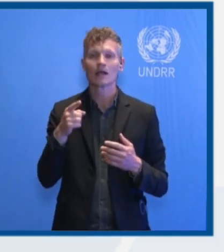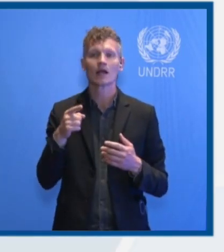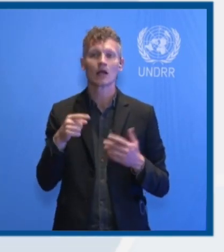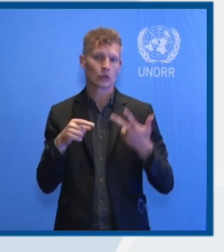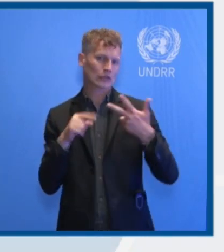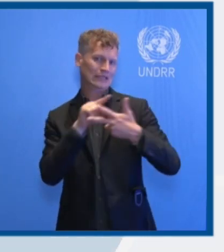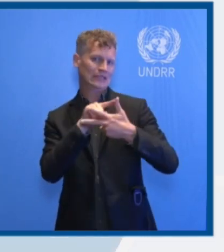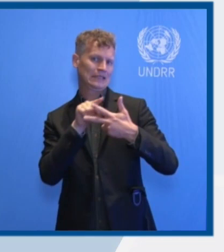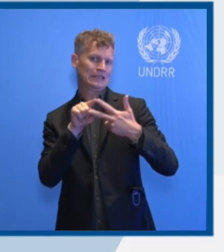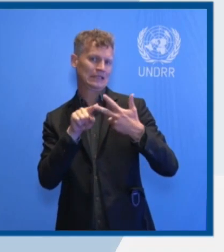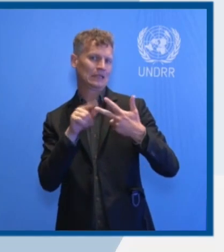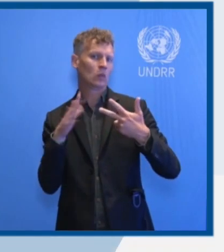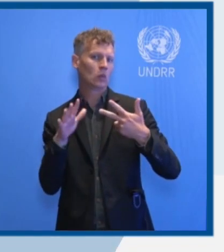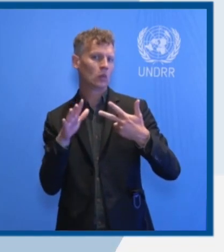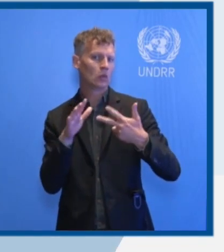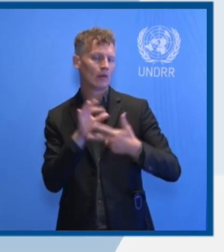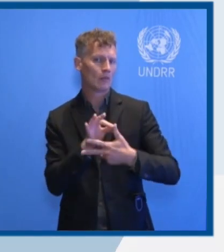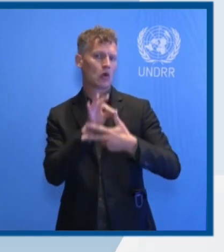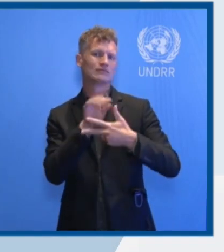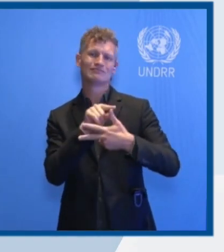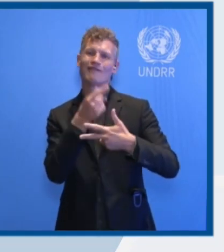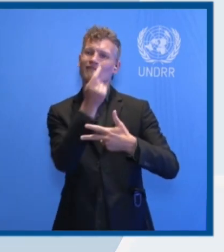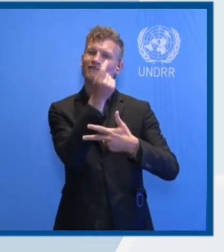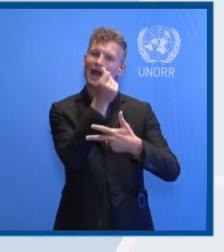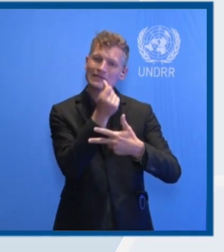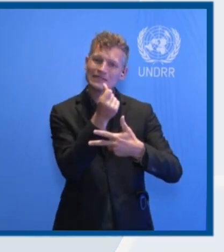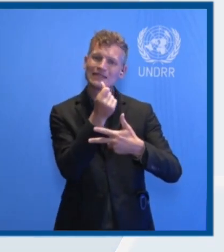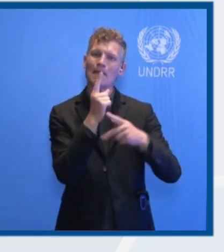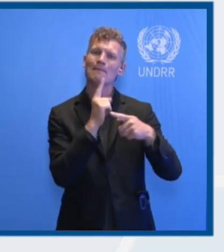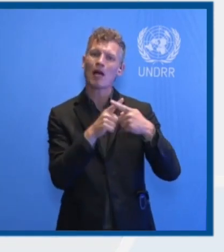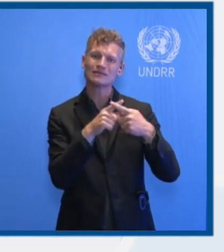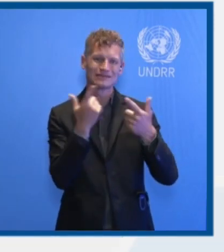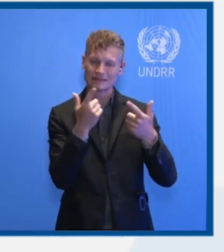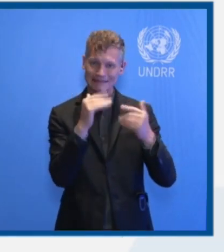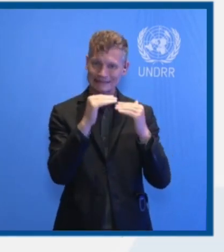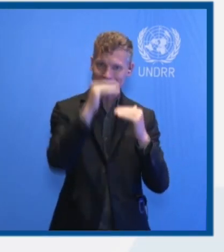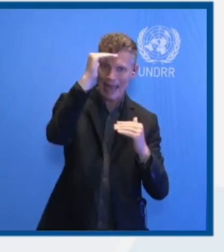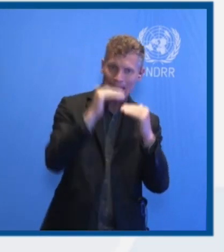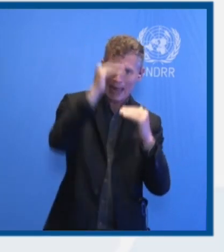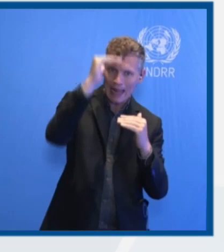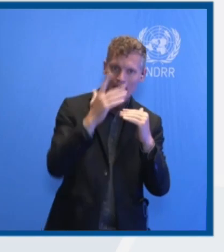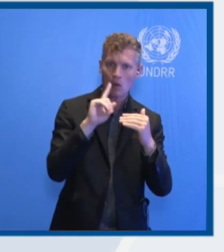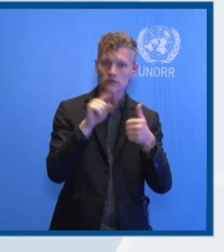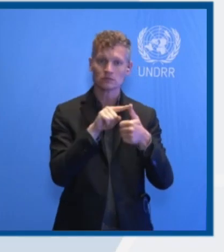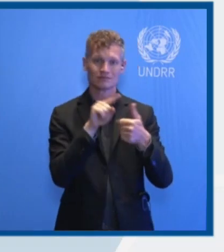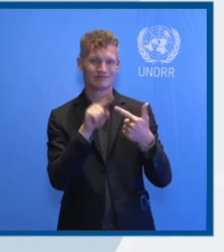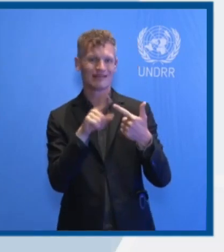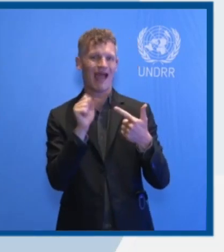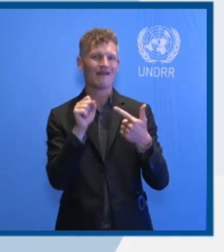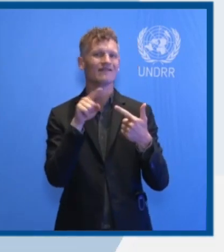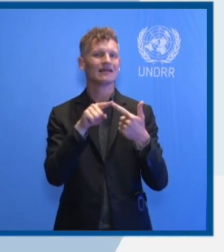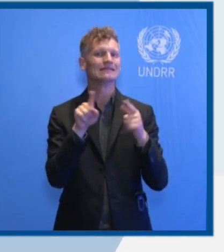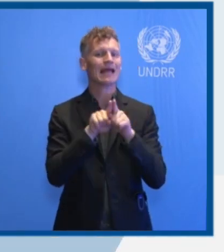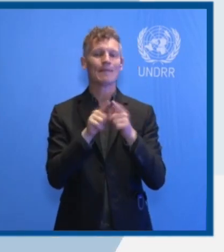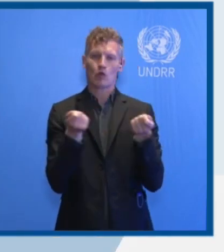ingredients. You've got obviously financing at scale, you've got maybe regulatory top-down pressure, but then you've also got the